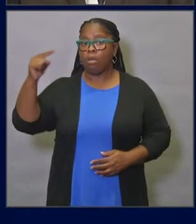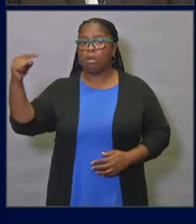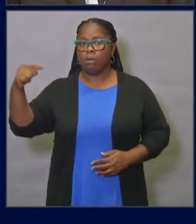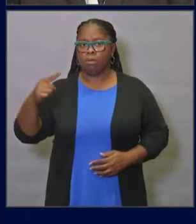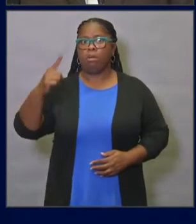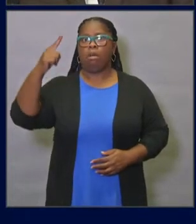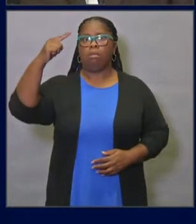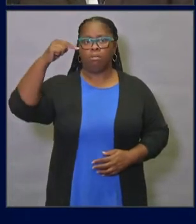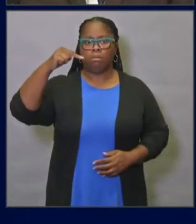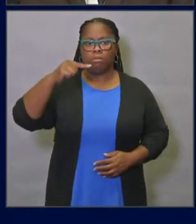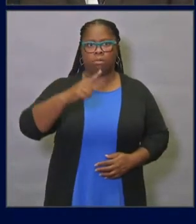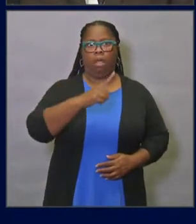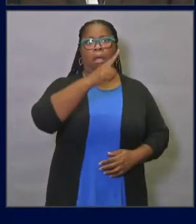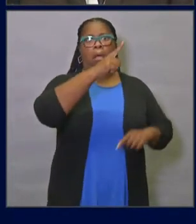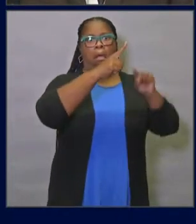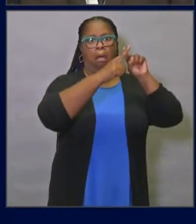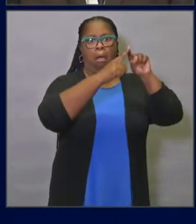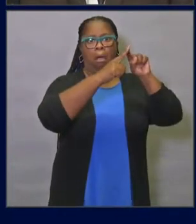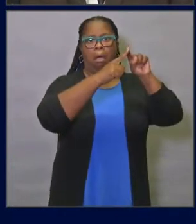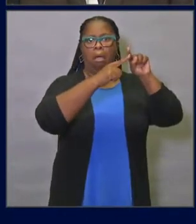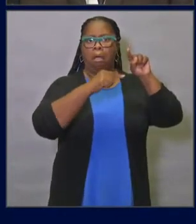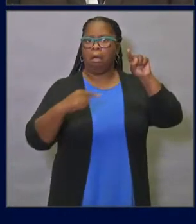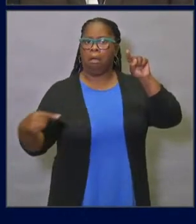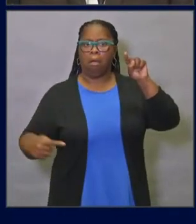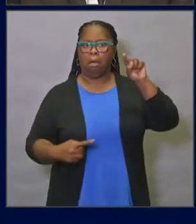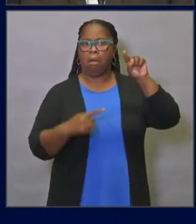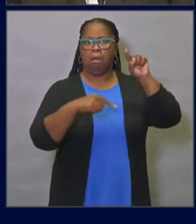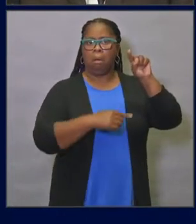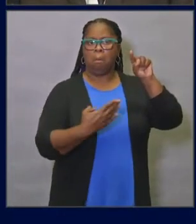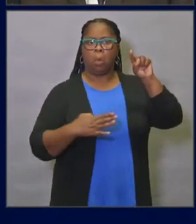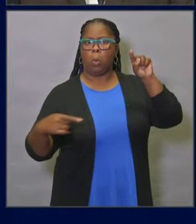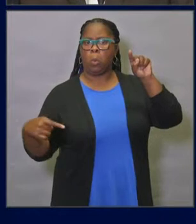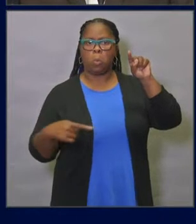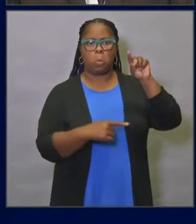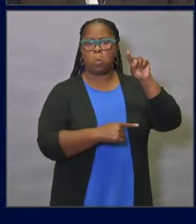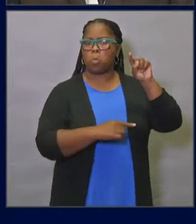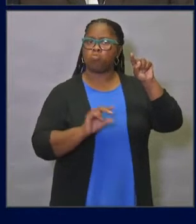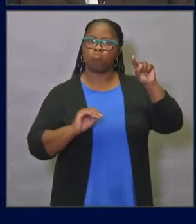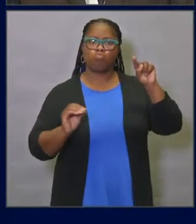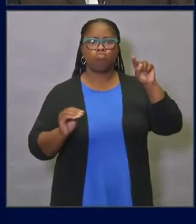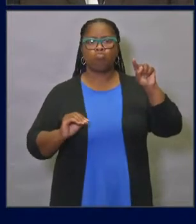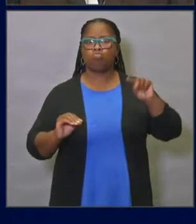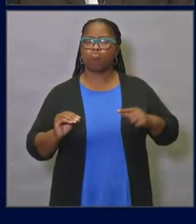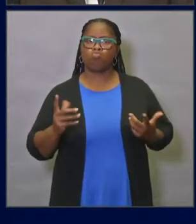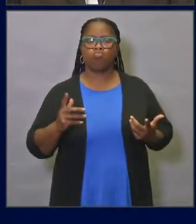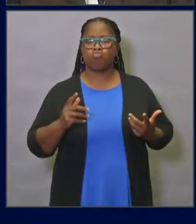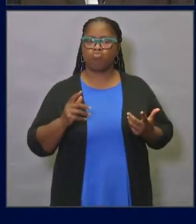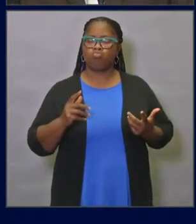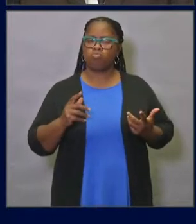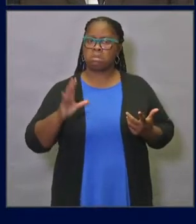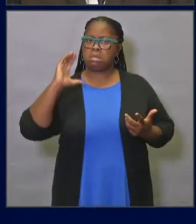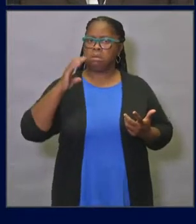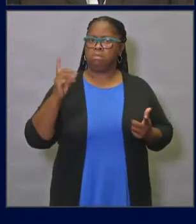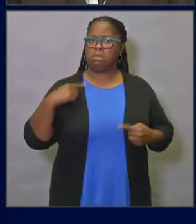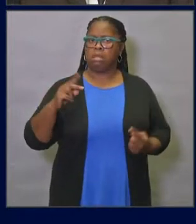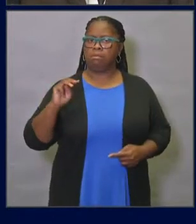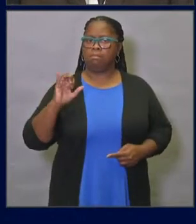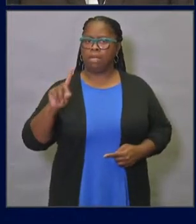nursing facility residents made up only a quarter to a third of daily reported deaths since